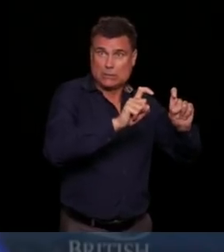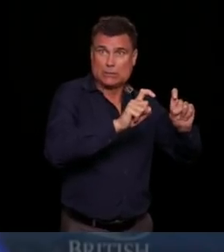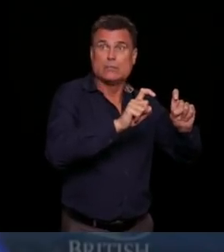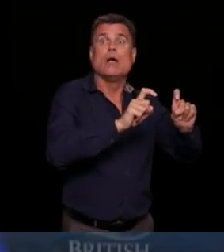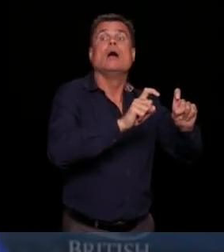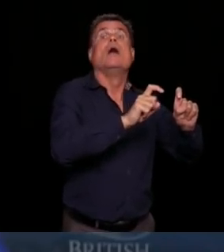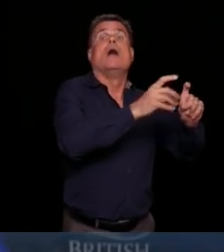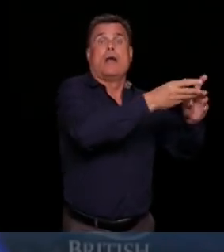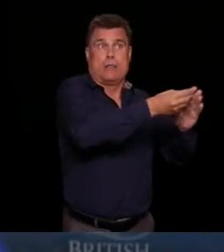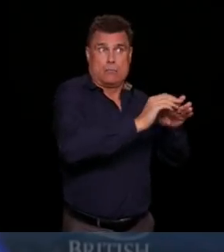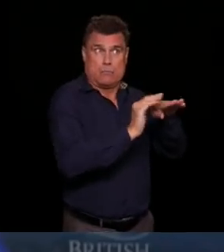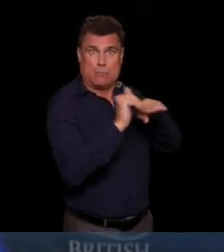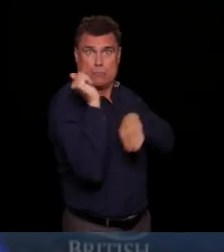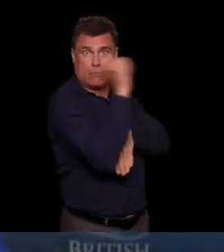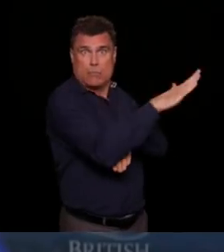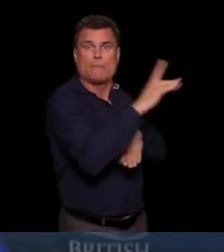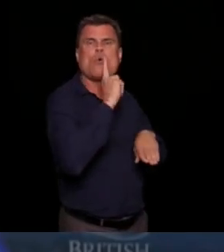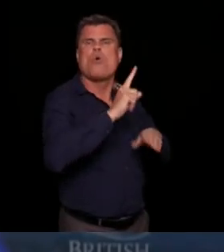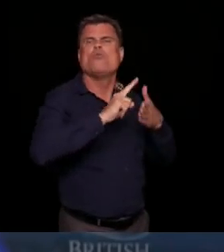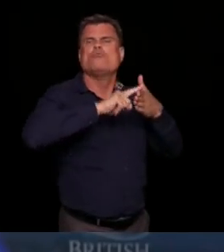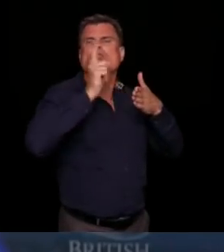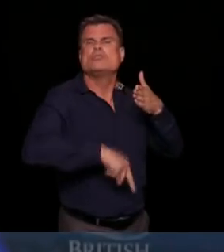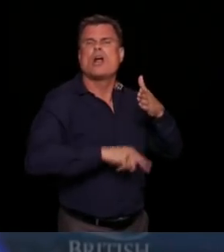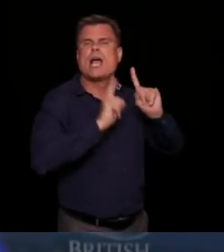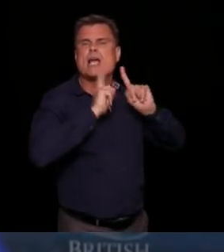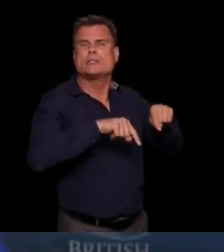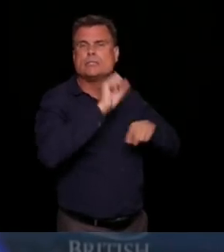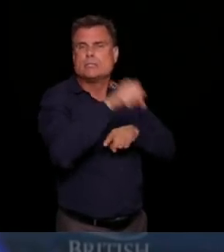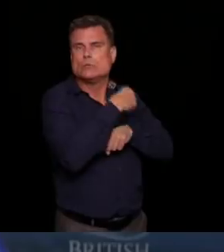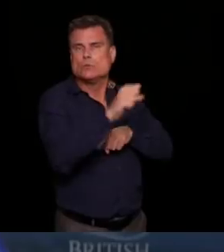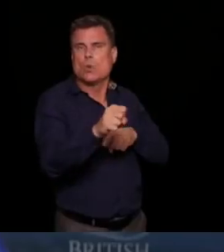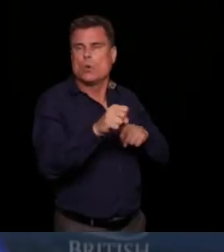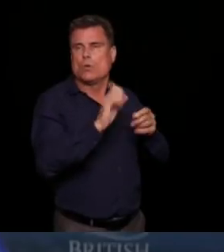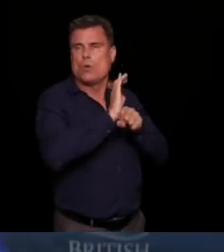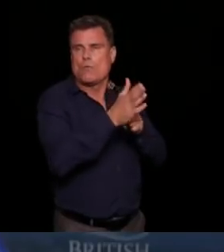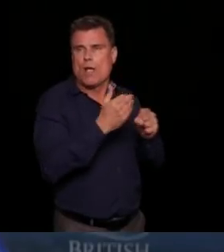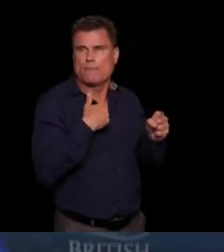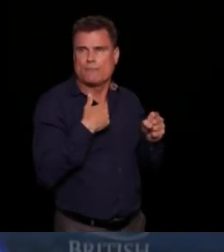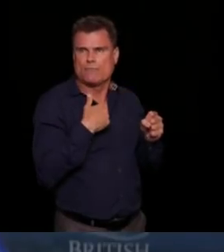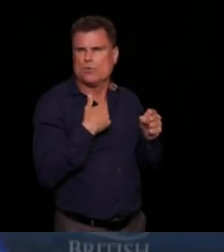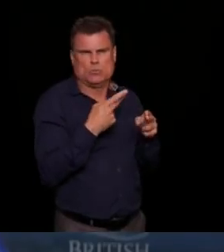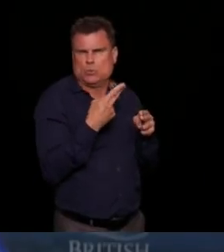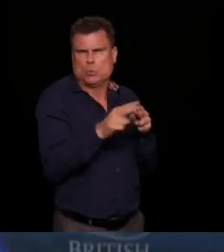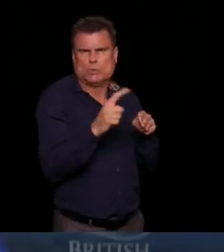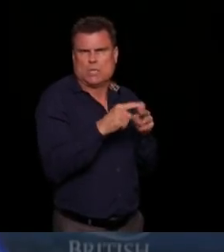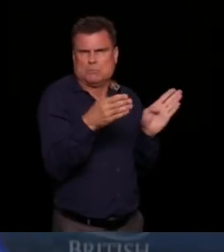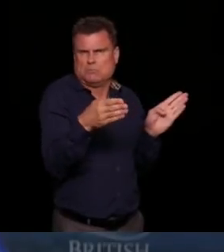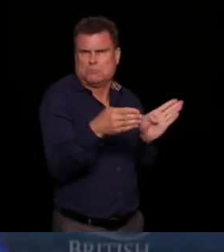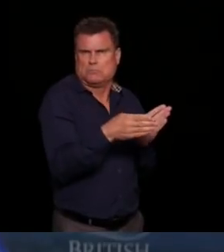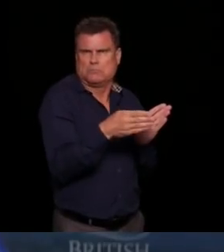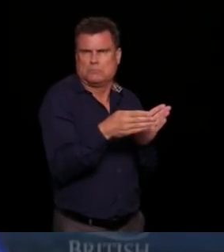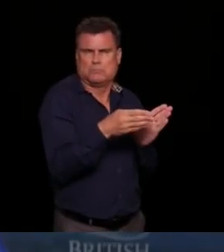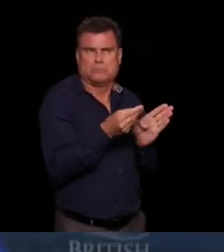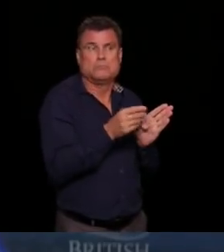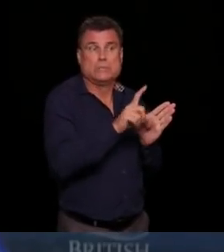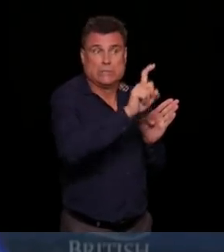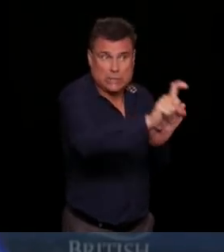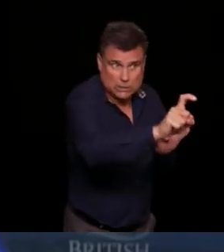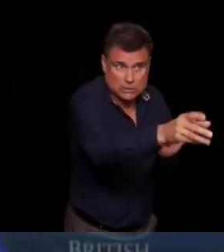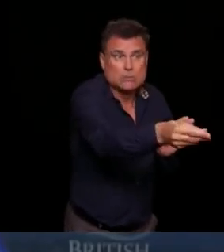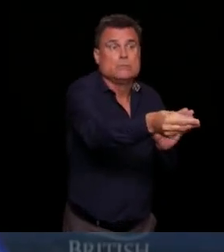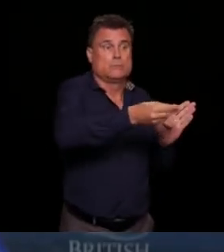low. And, of course, the positivity rate is relative basically to anywhere else in the